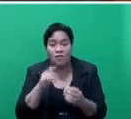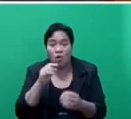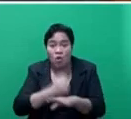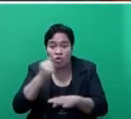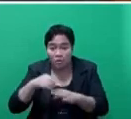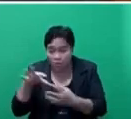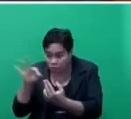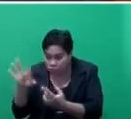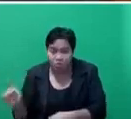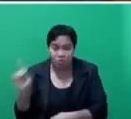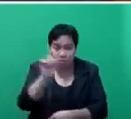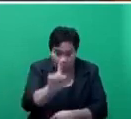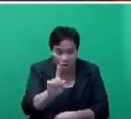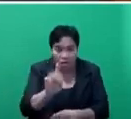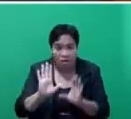for the people.